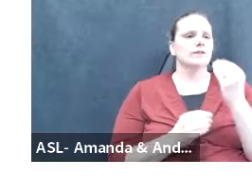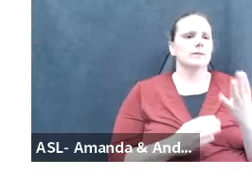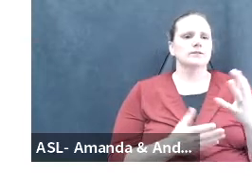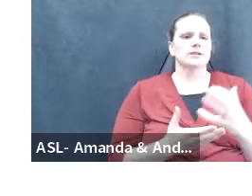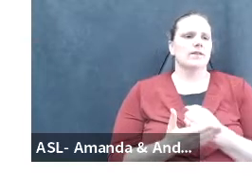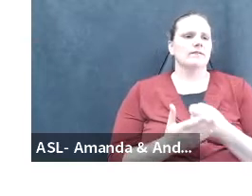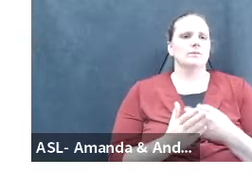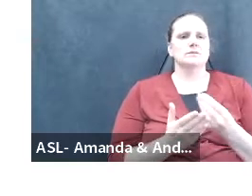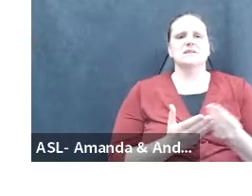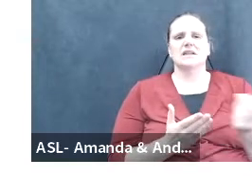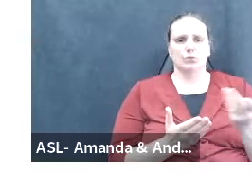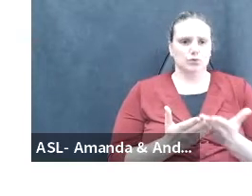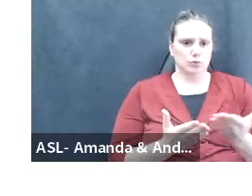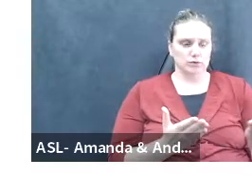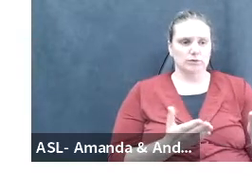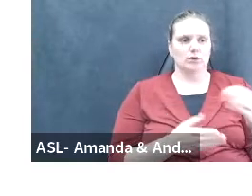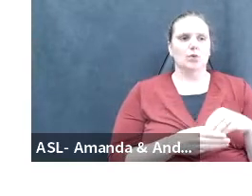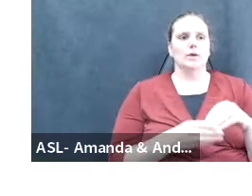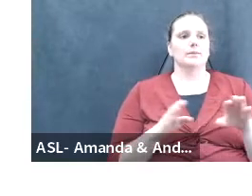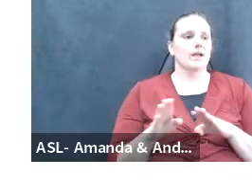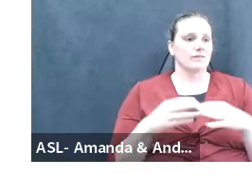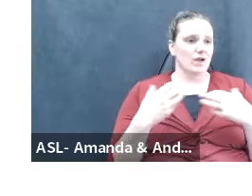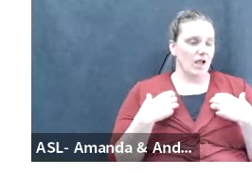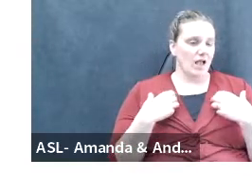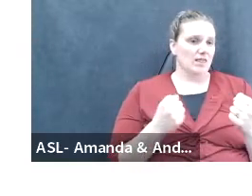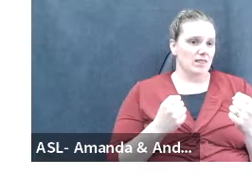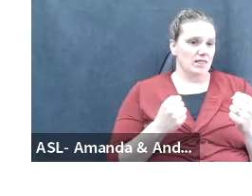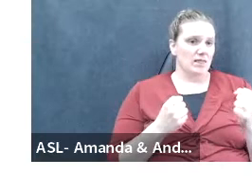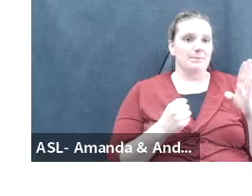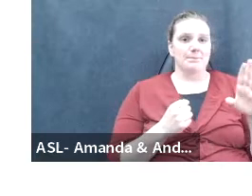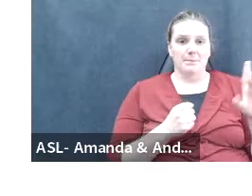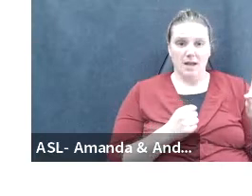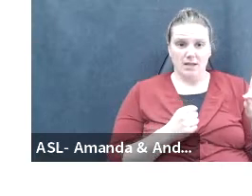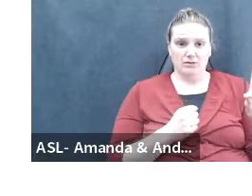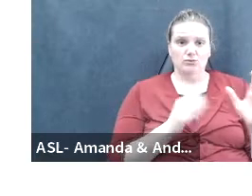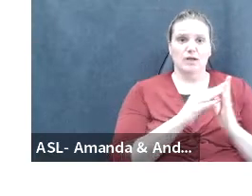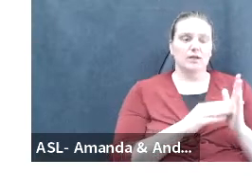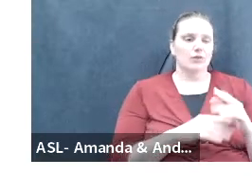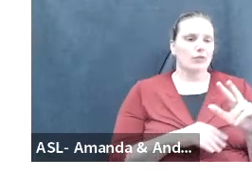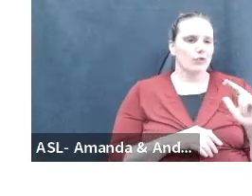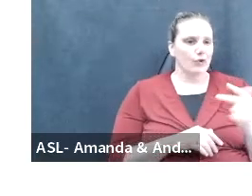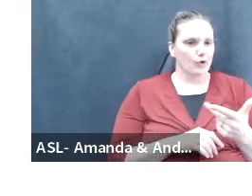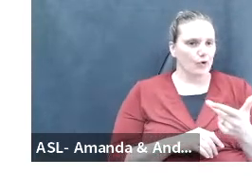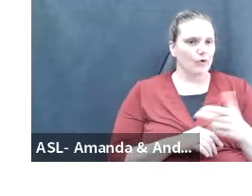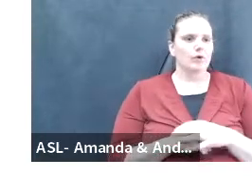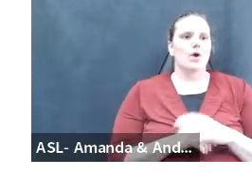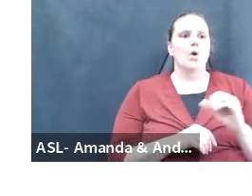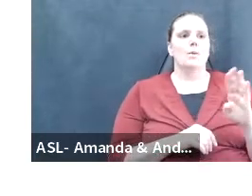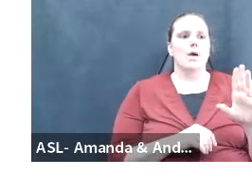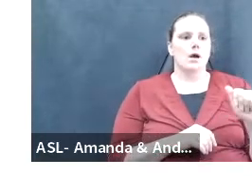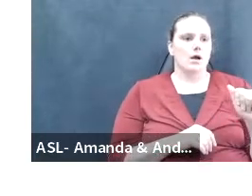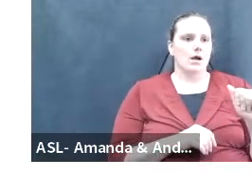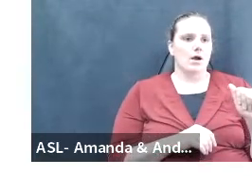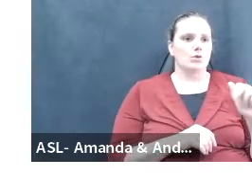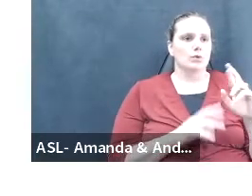several sources, including behavioral health bed tracking, third sector or the Bomber report. The draft